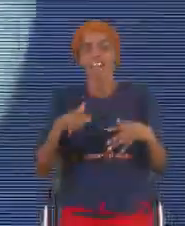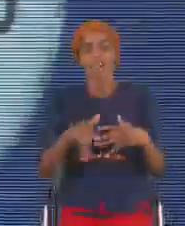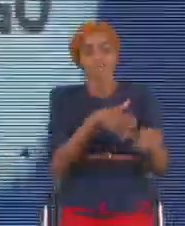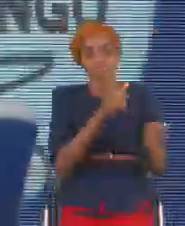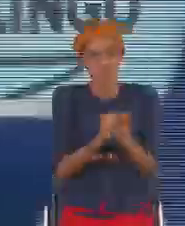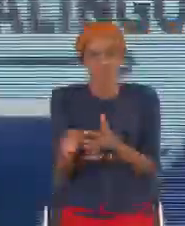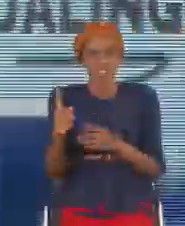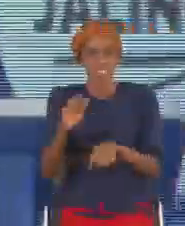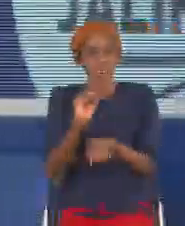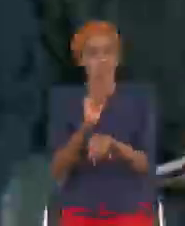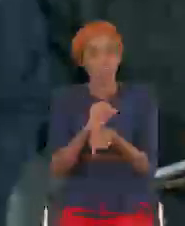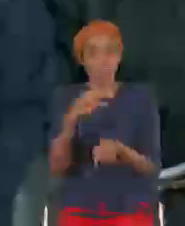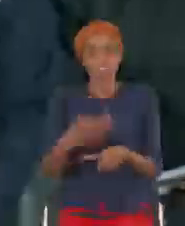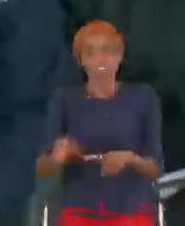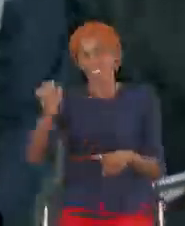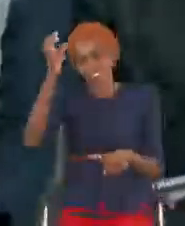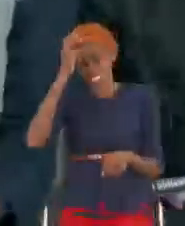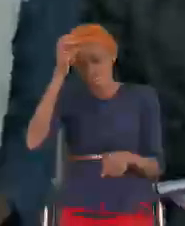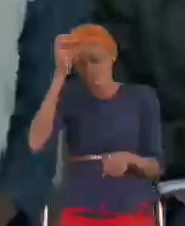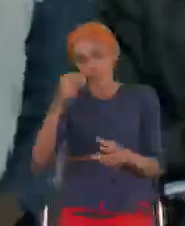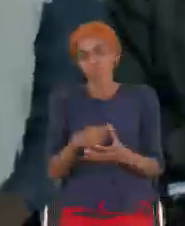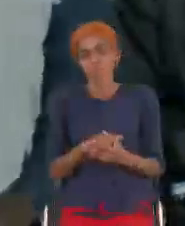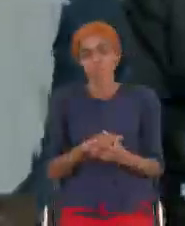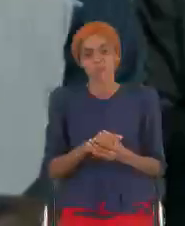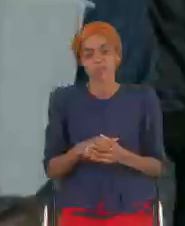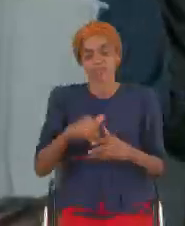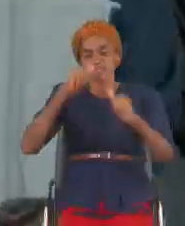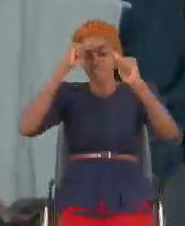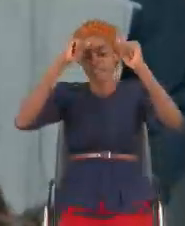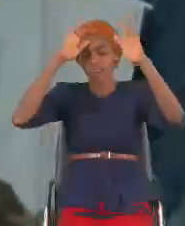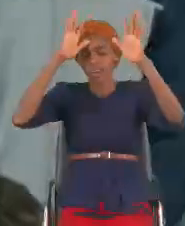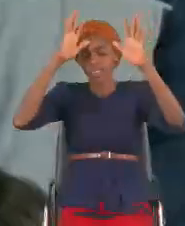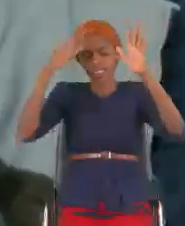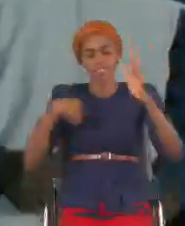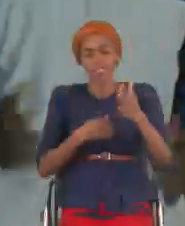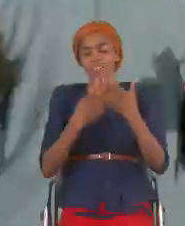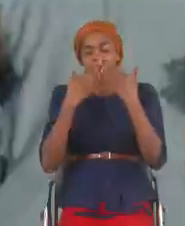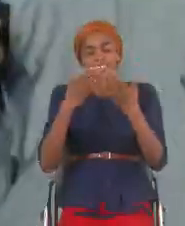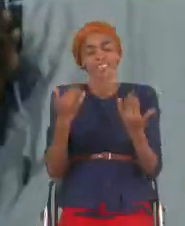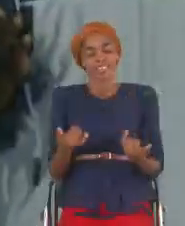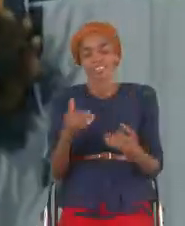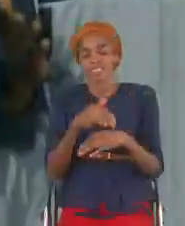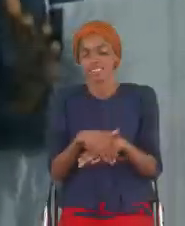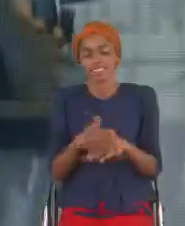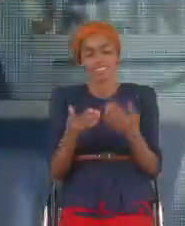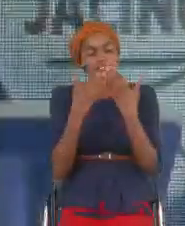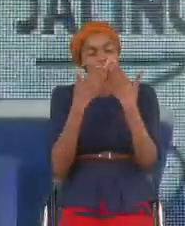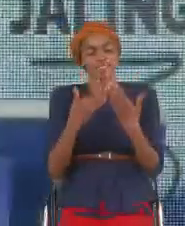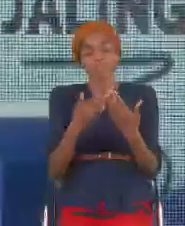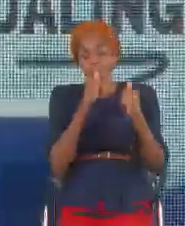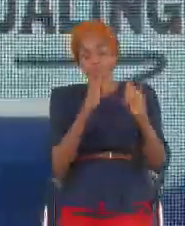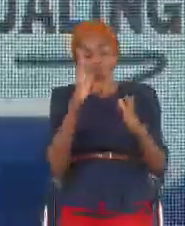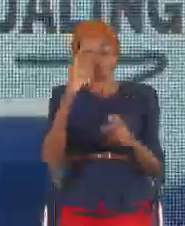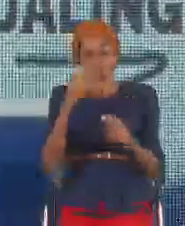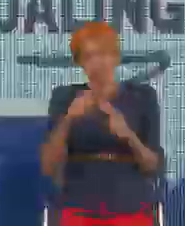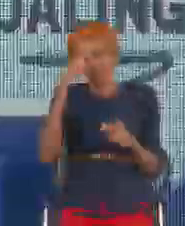the works of the devil. Father, we thank you tonight. We bless your name